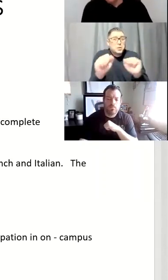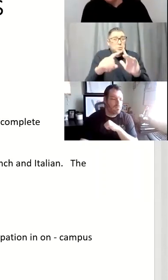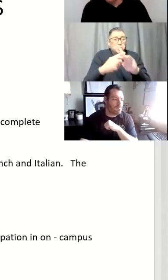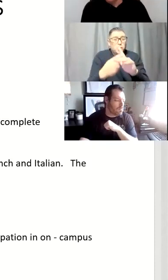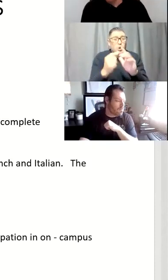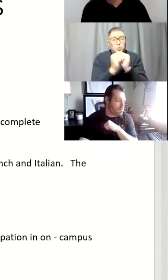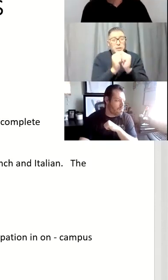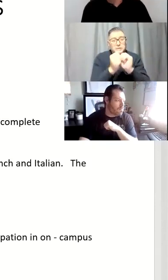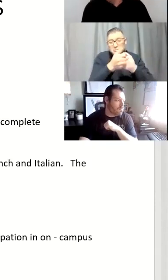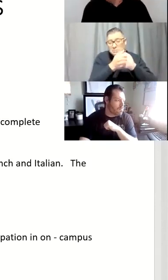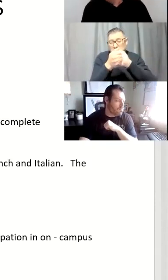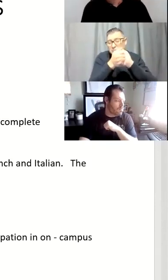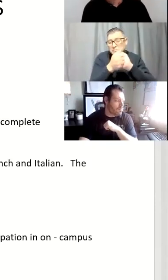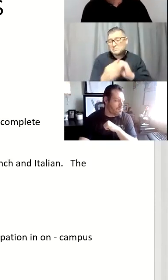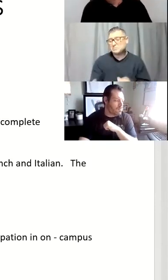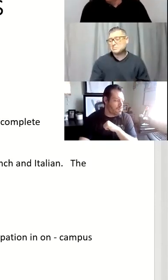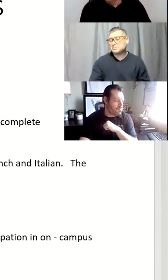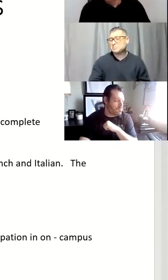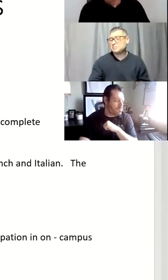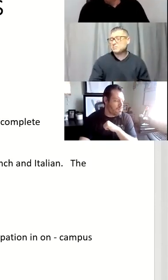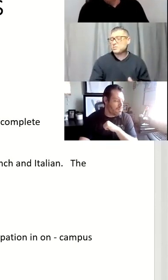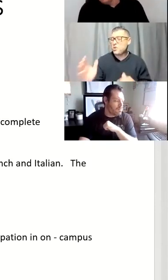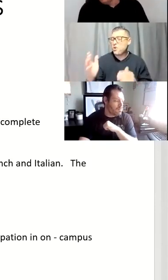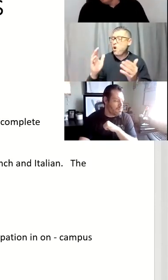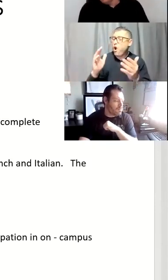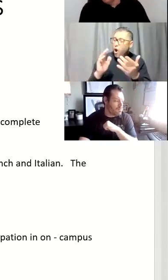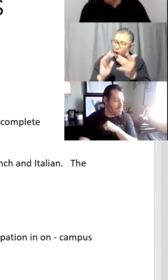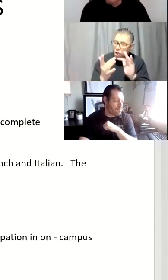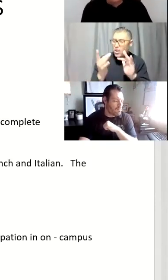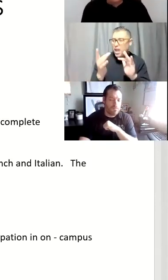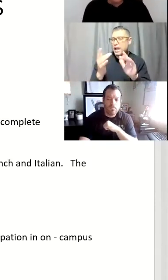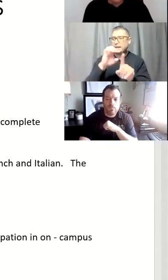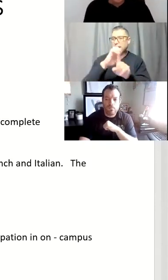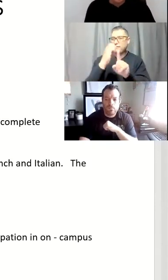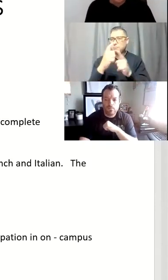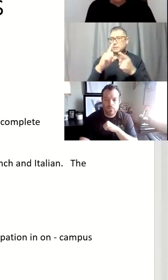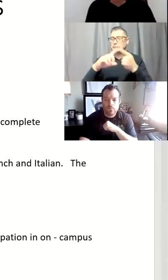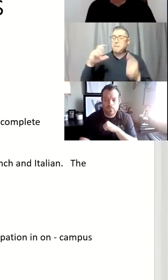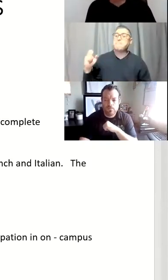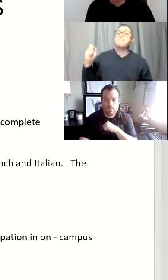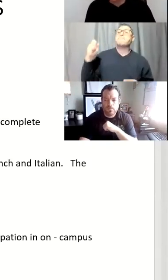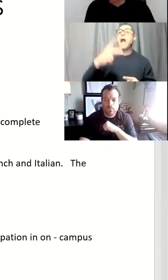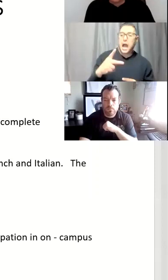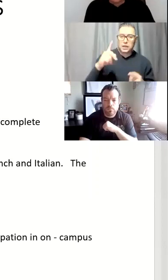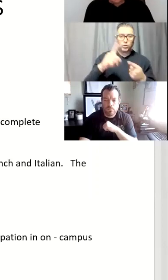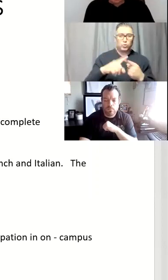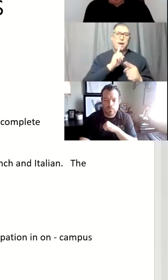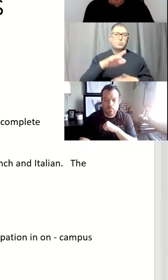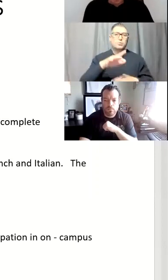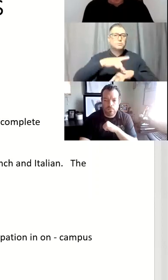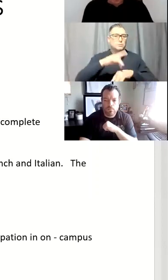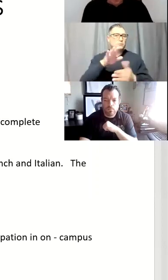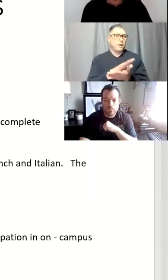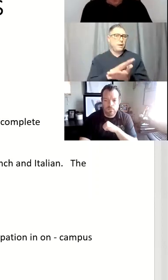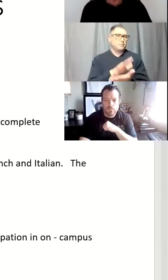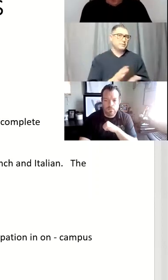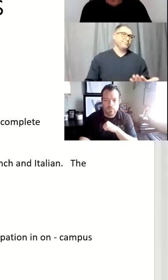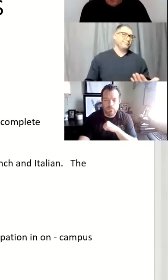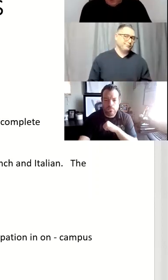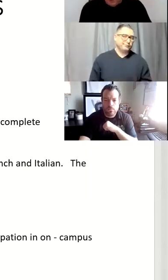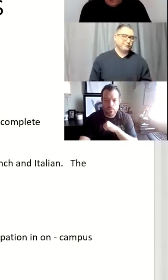in an online environment, or until something, until we're able to go back into the physical campus.